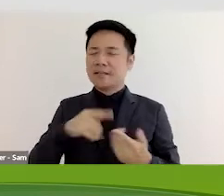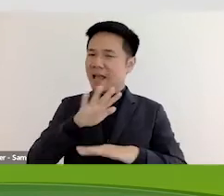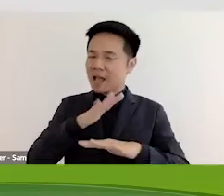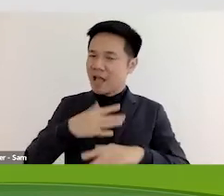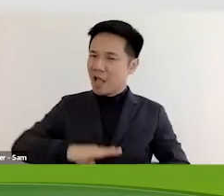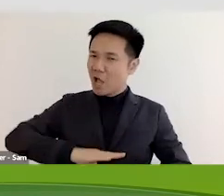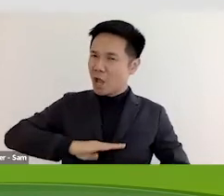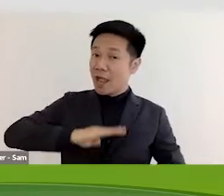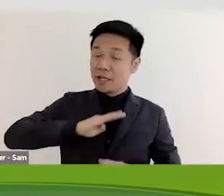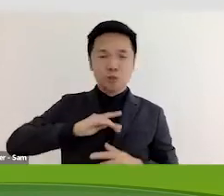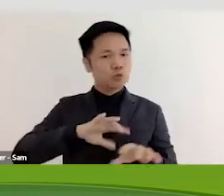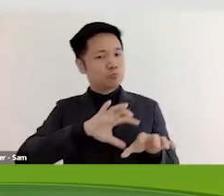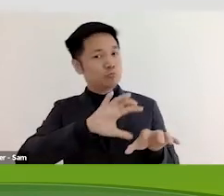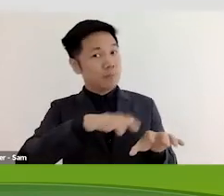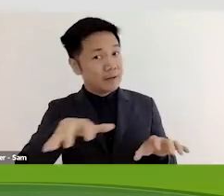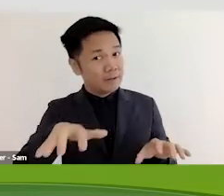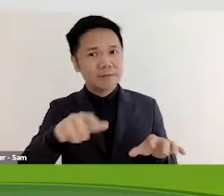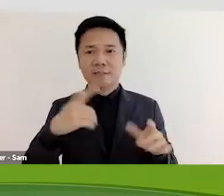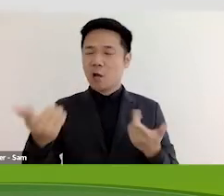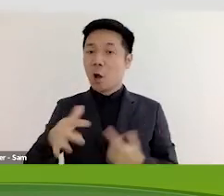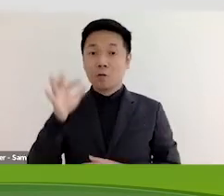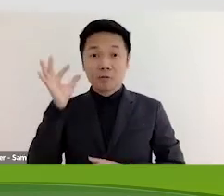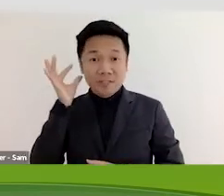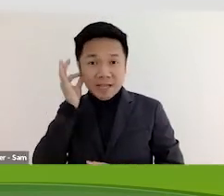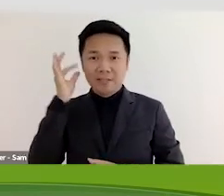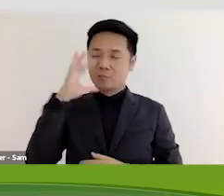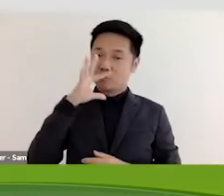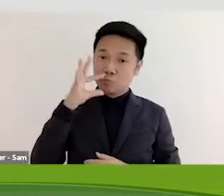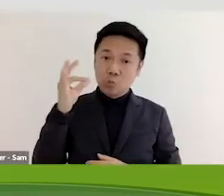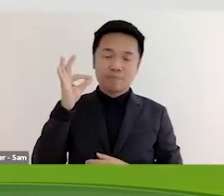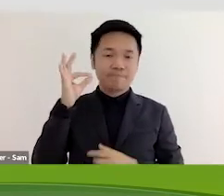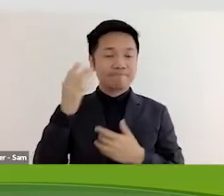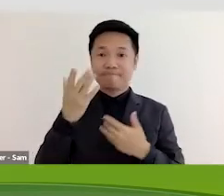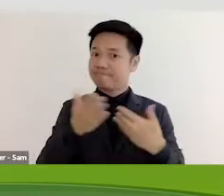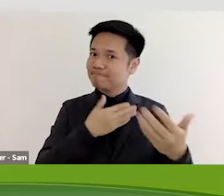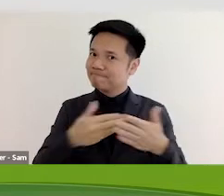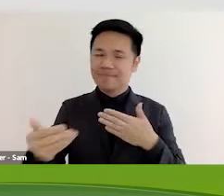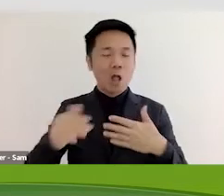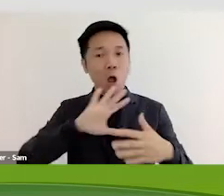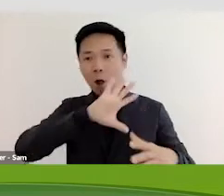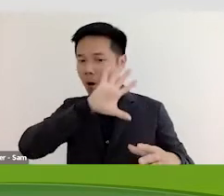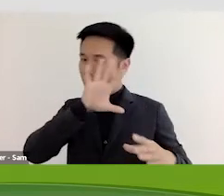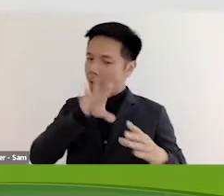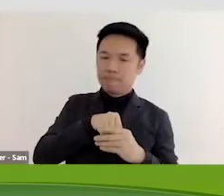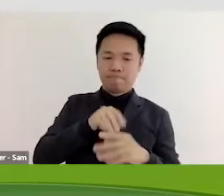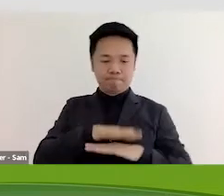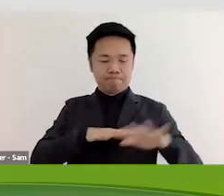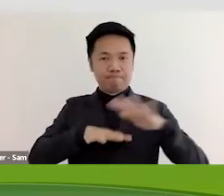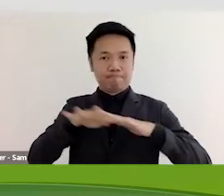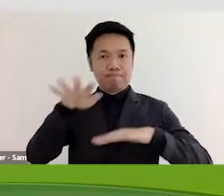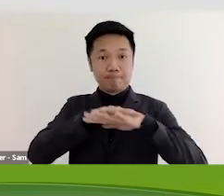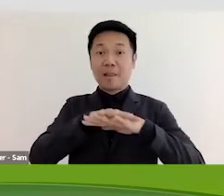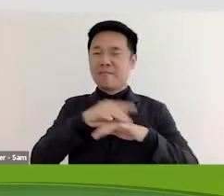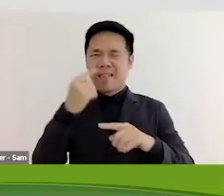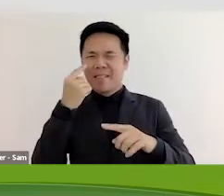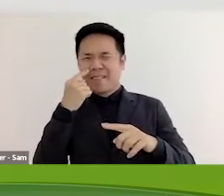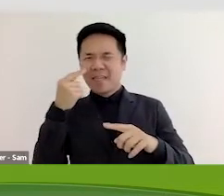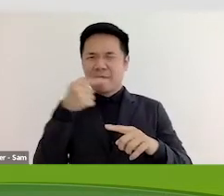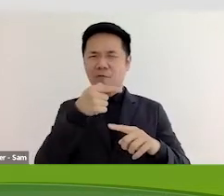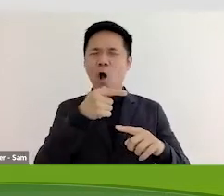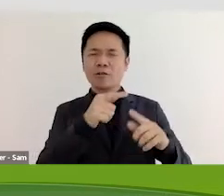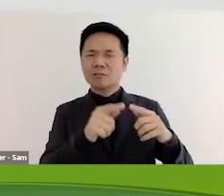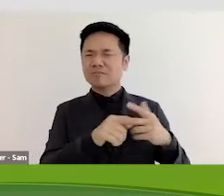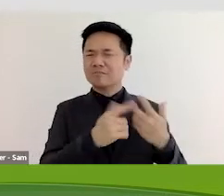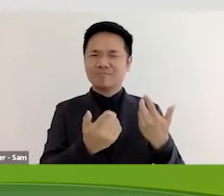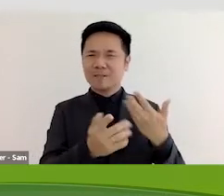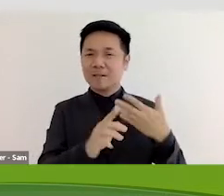and geographical location that influence the differentiated impacts of climate and disaster risks experienced by vulnerable